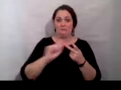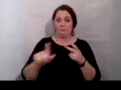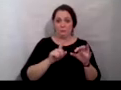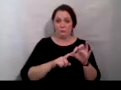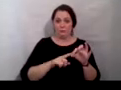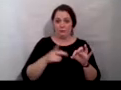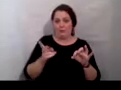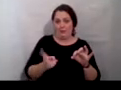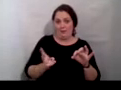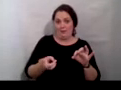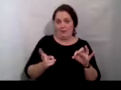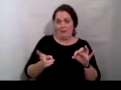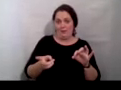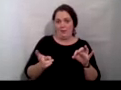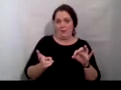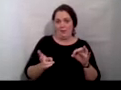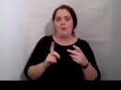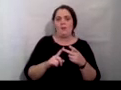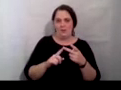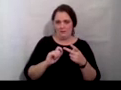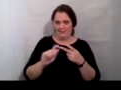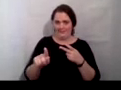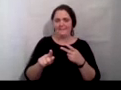poll. If prompted to talk about this paint,